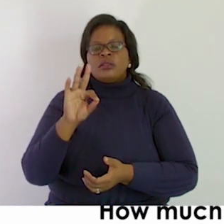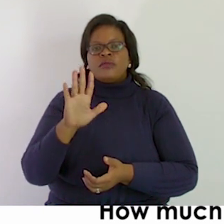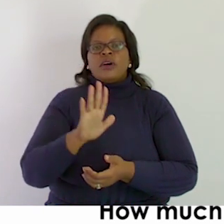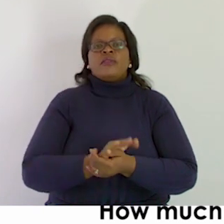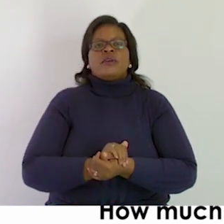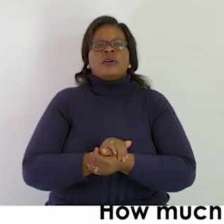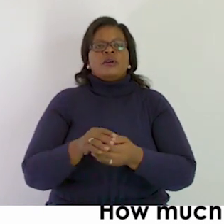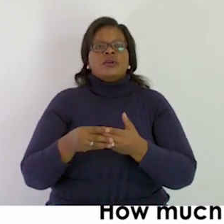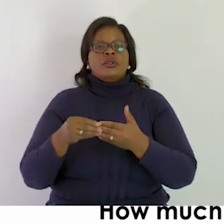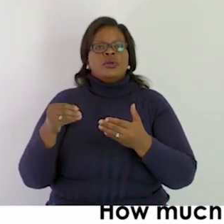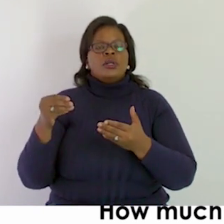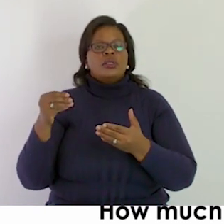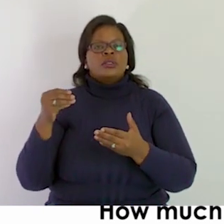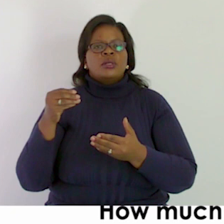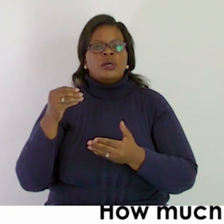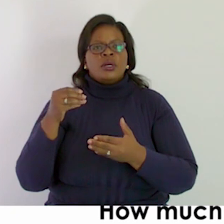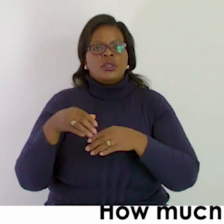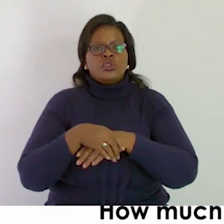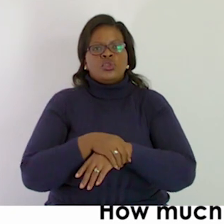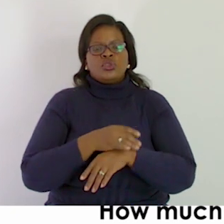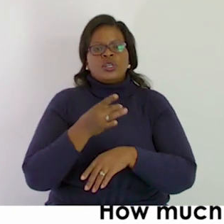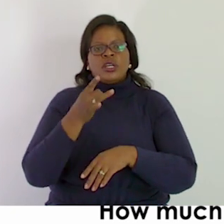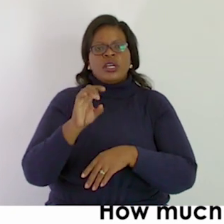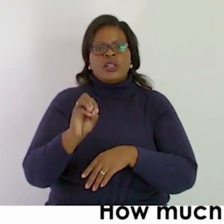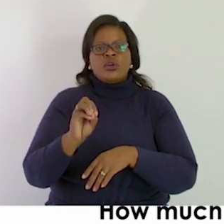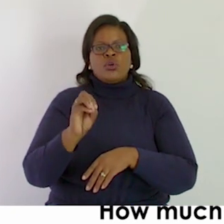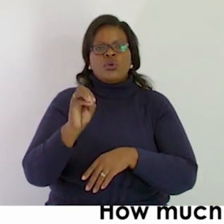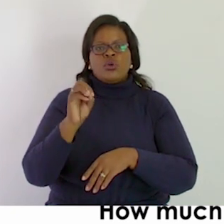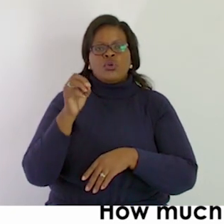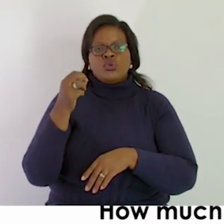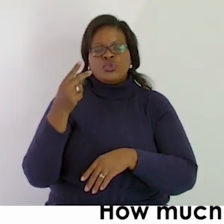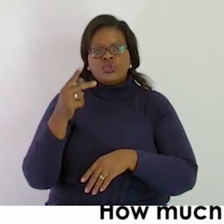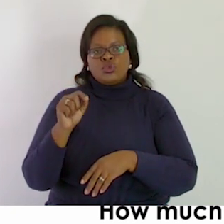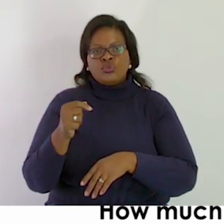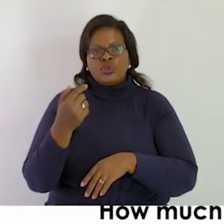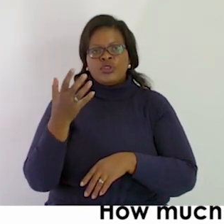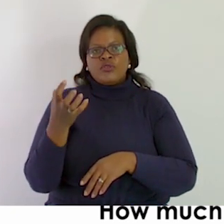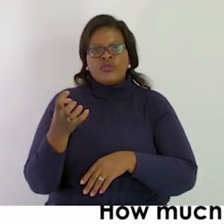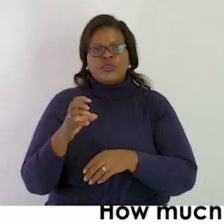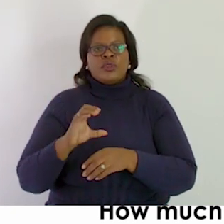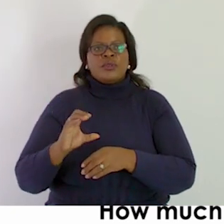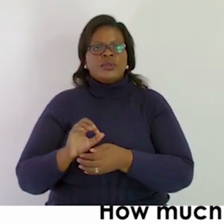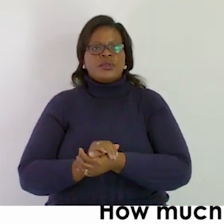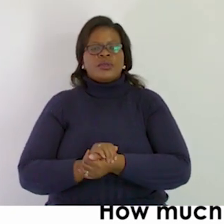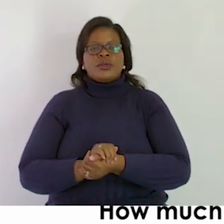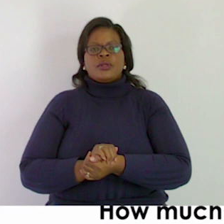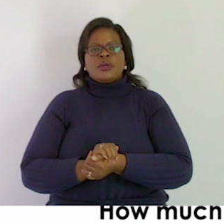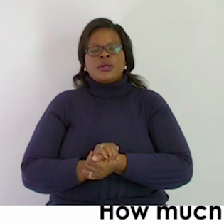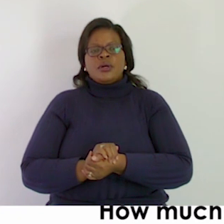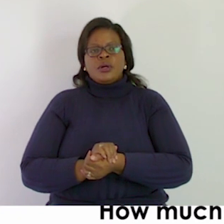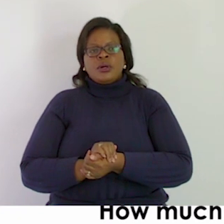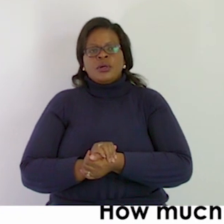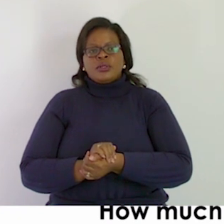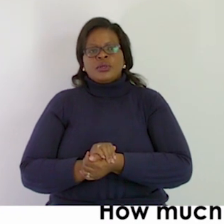$802.50. How much did Shakwengwe spend during his shopping trip? Now, the key